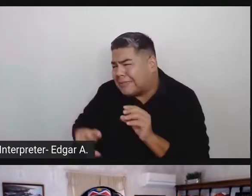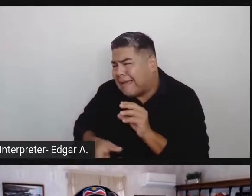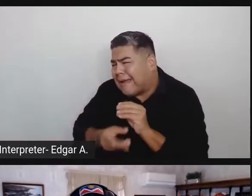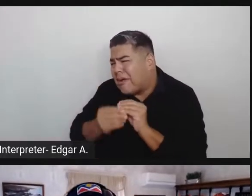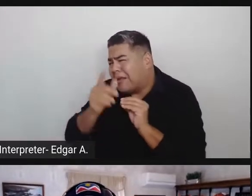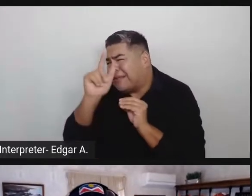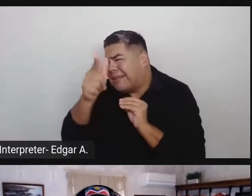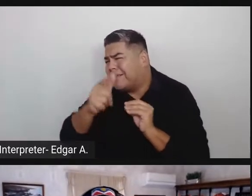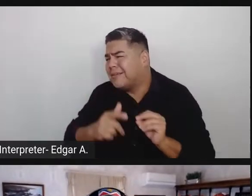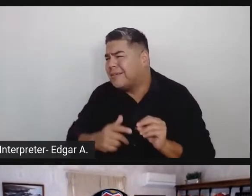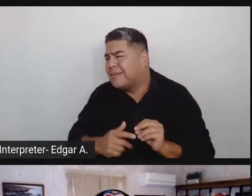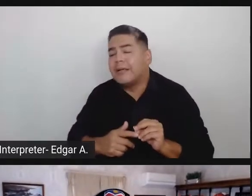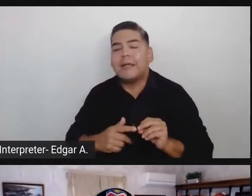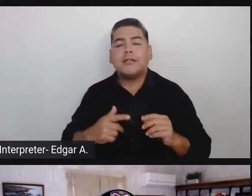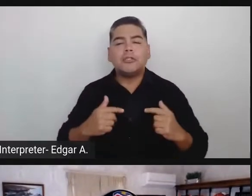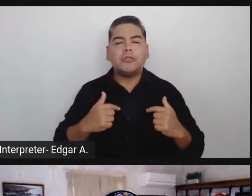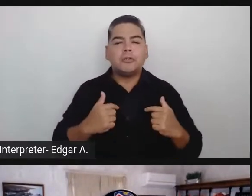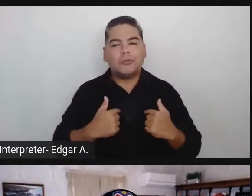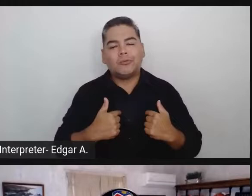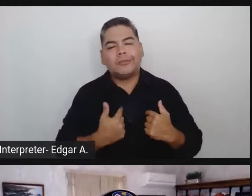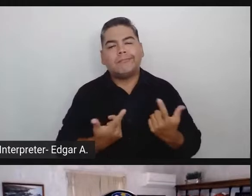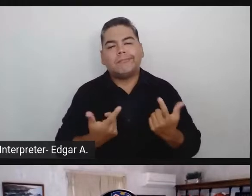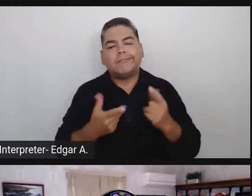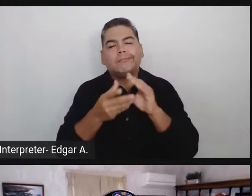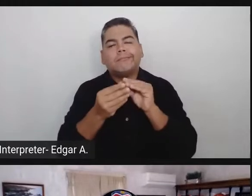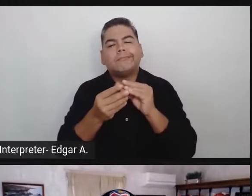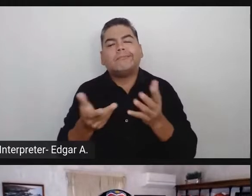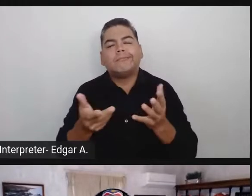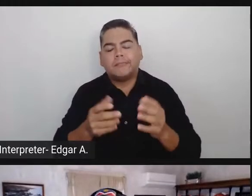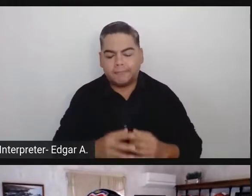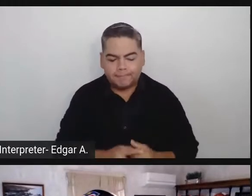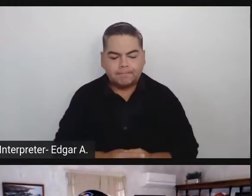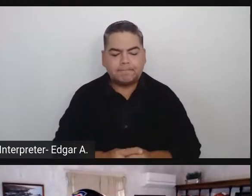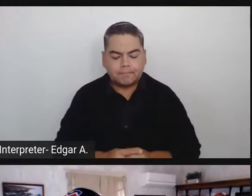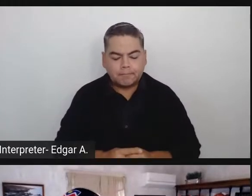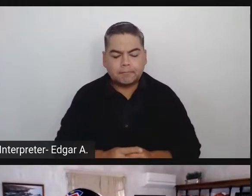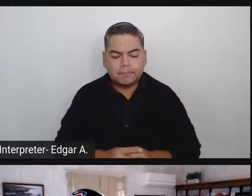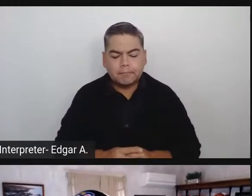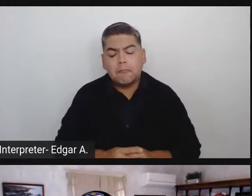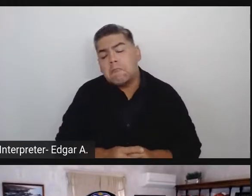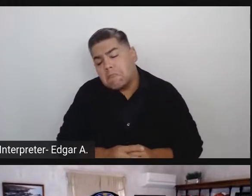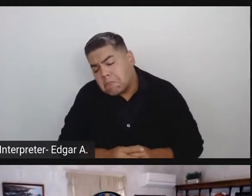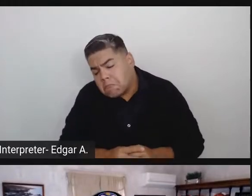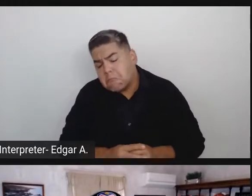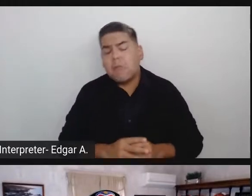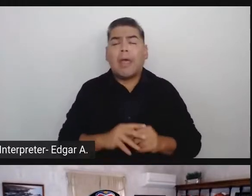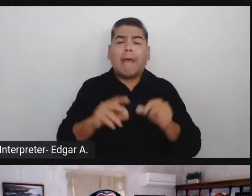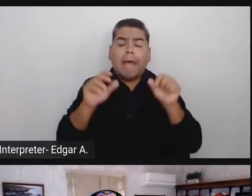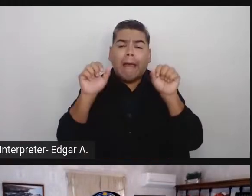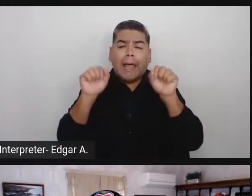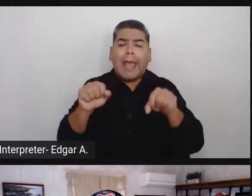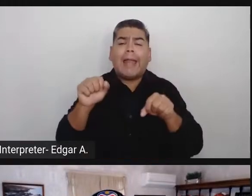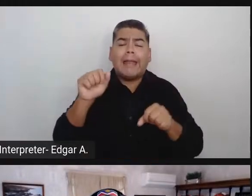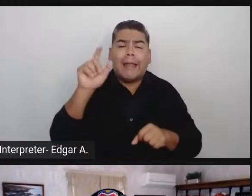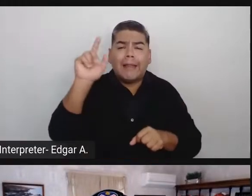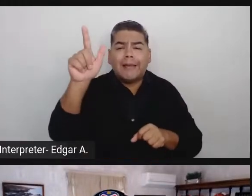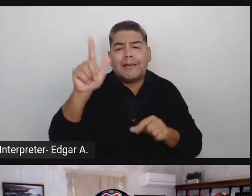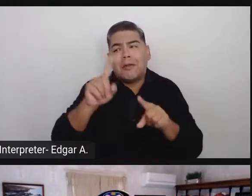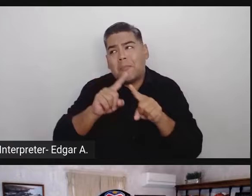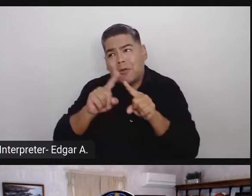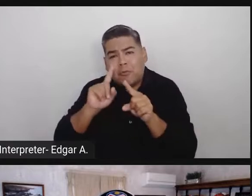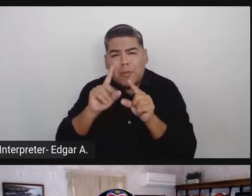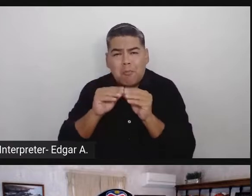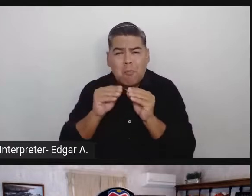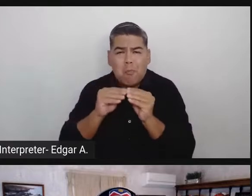the answer that we generally provide on that one is that you could do it later. It will be more expensive to do